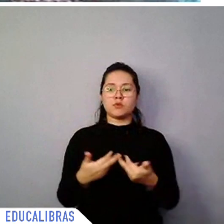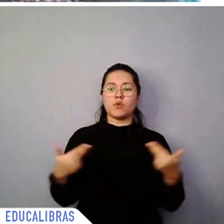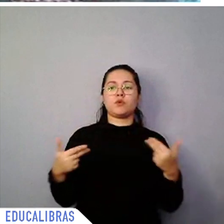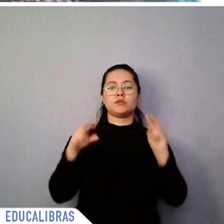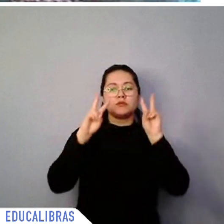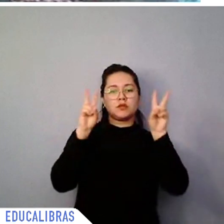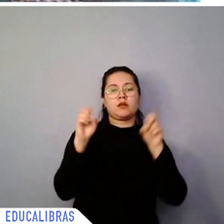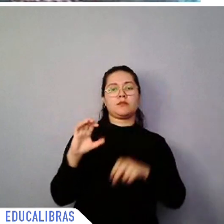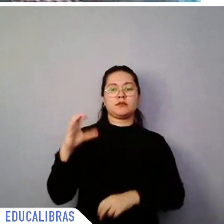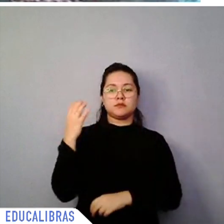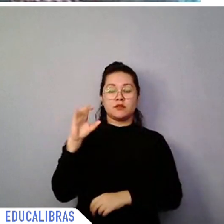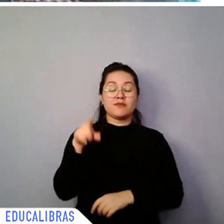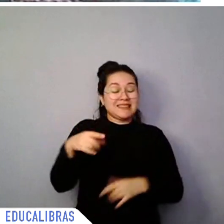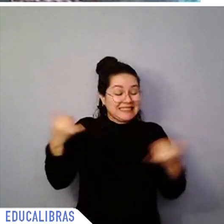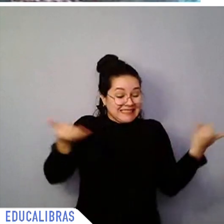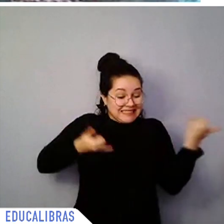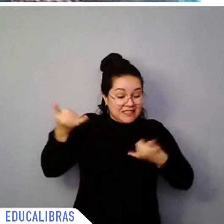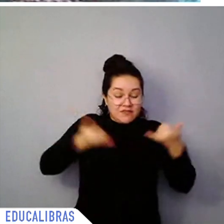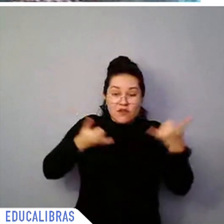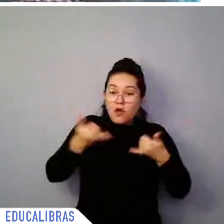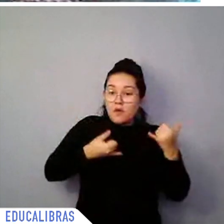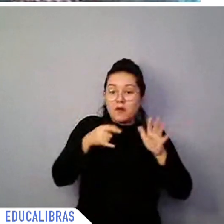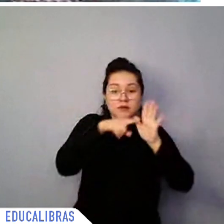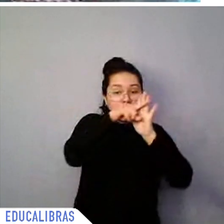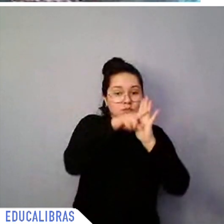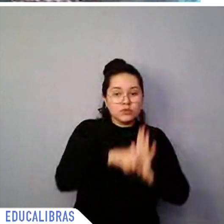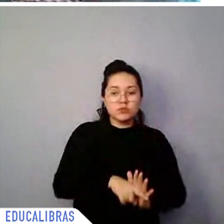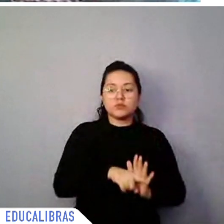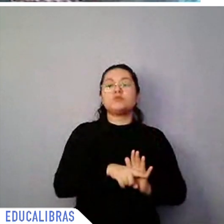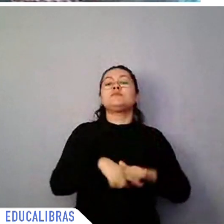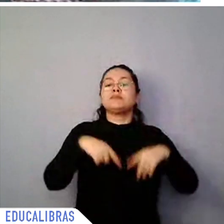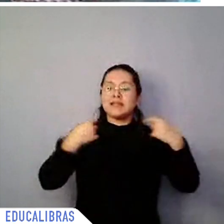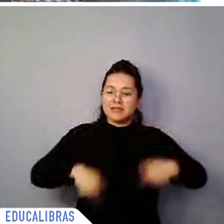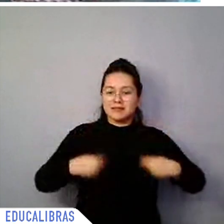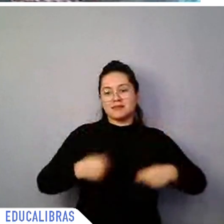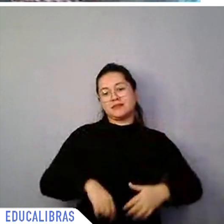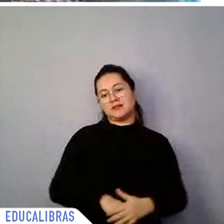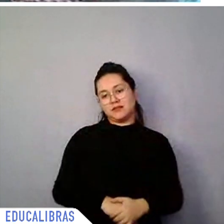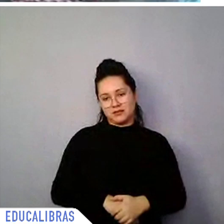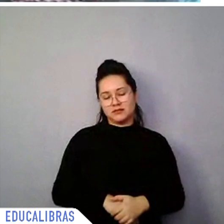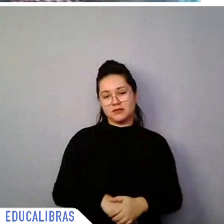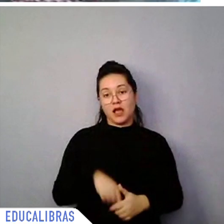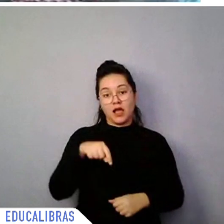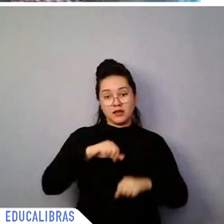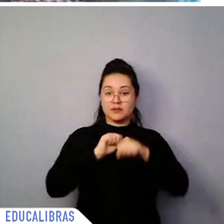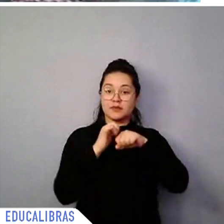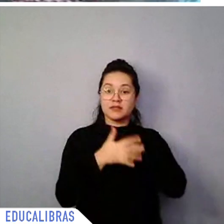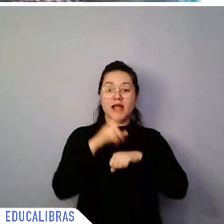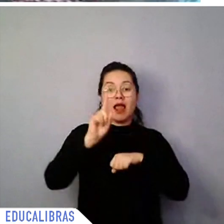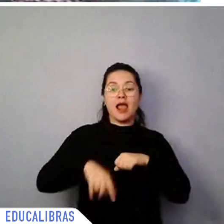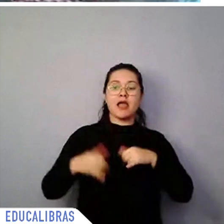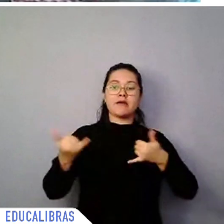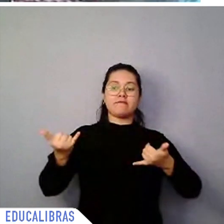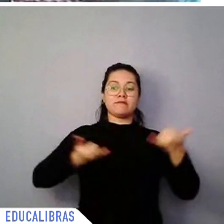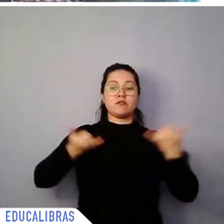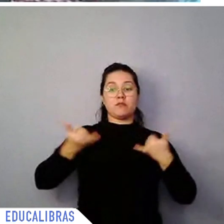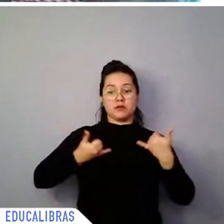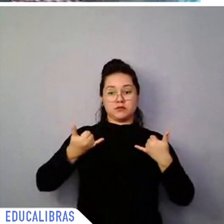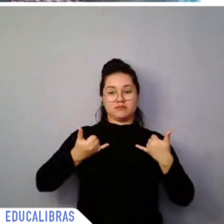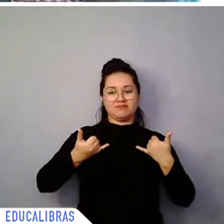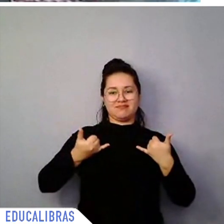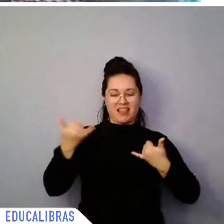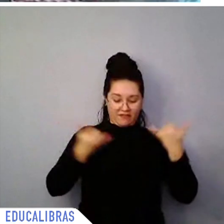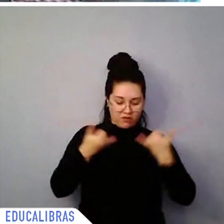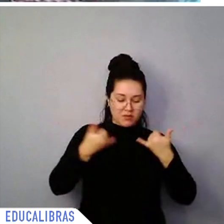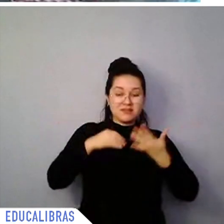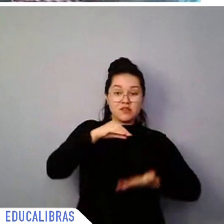that are based on science, and get well informed. Because one of the problems that we have and one of the lessons that we